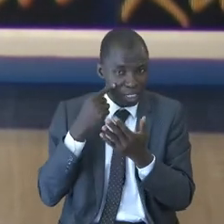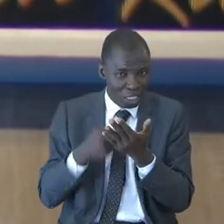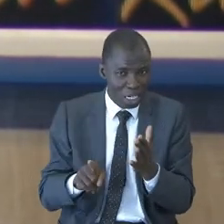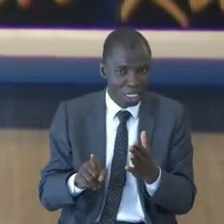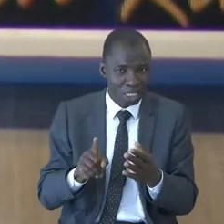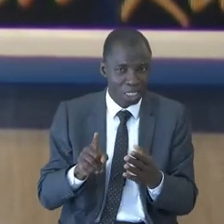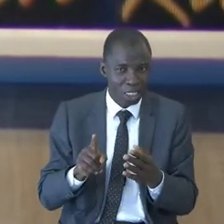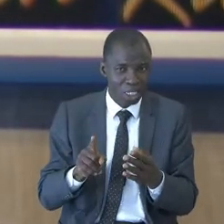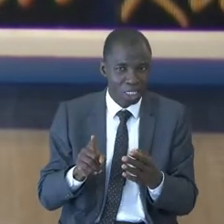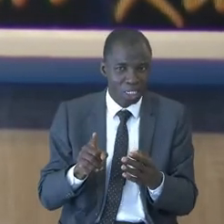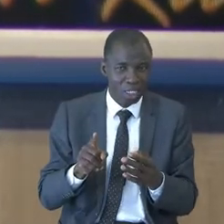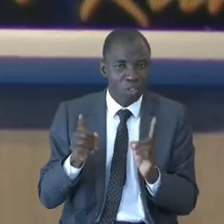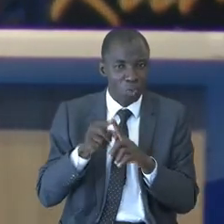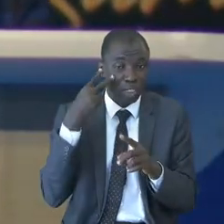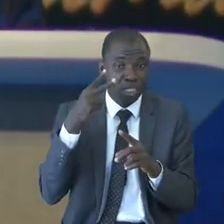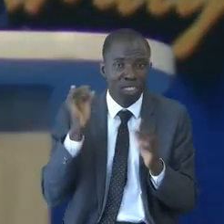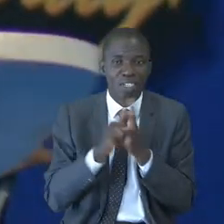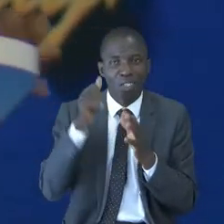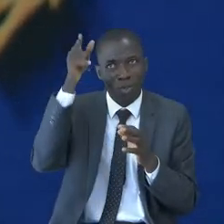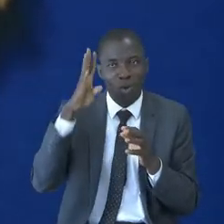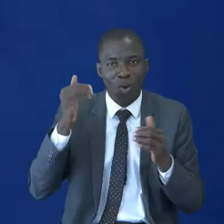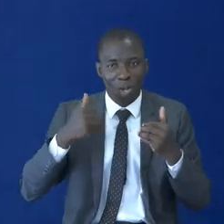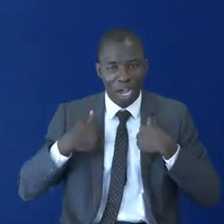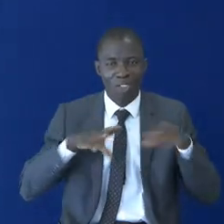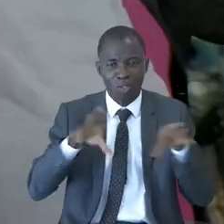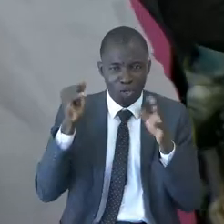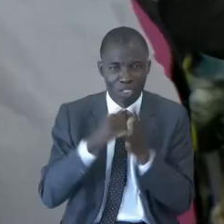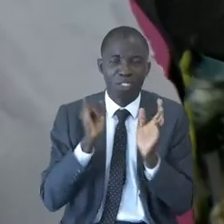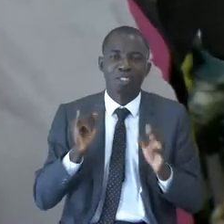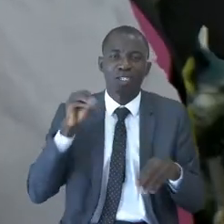to see that God has done it.